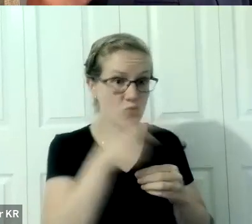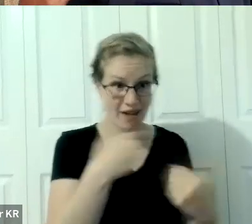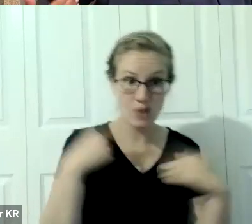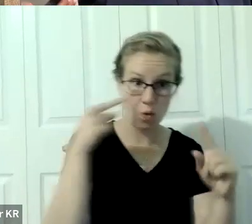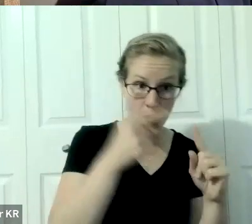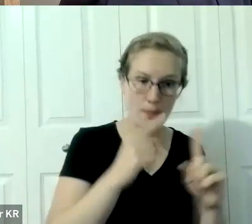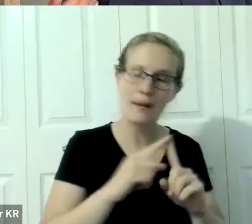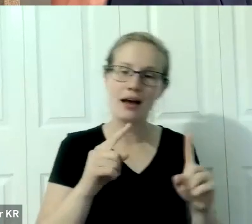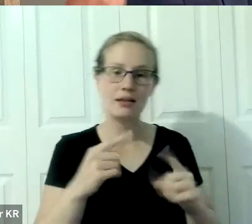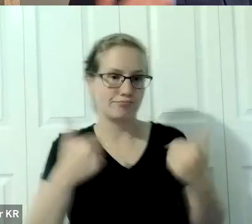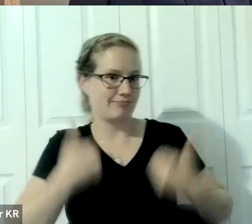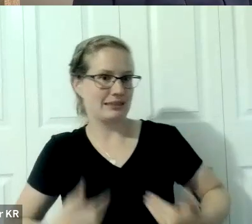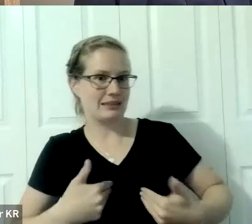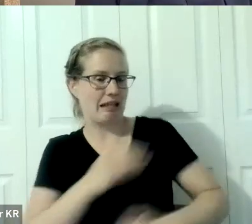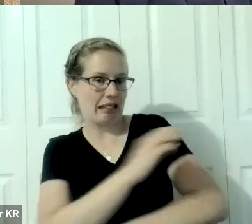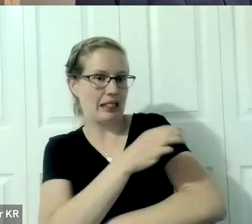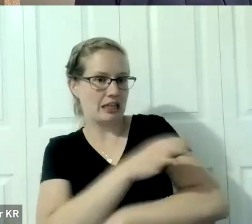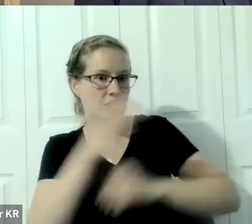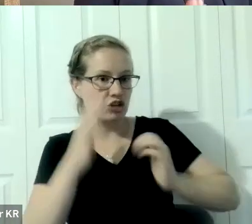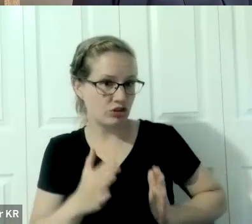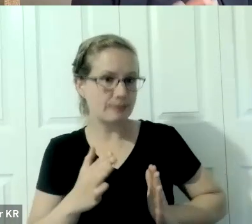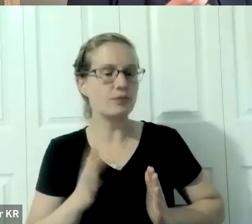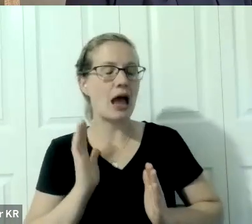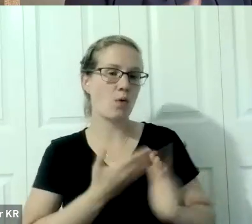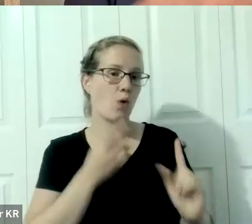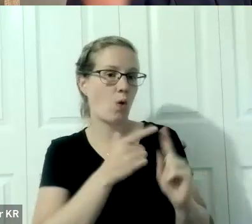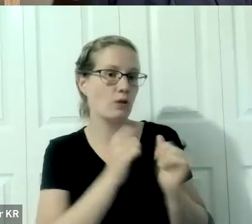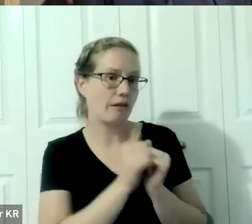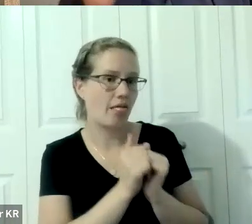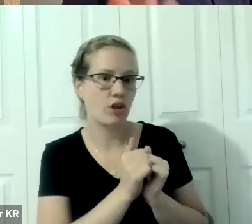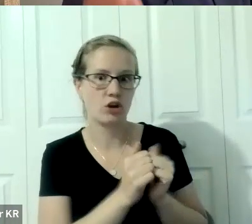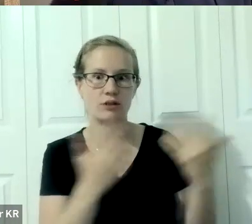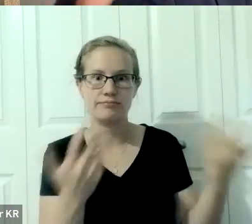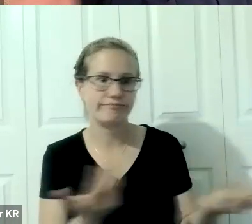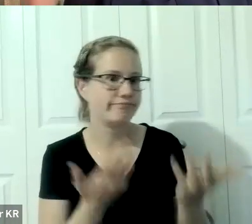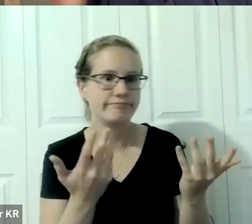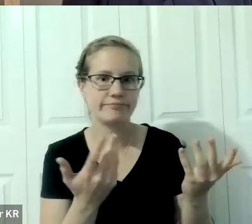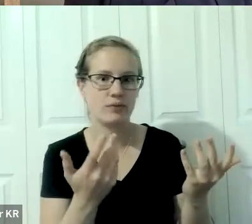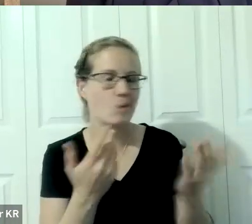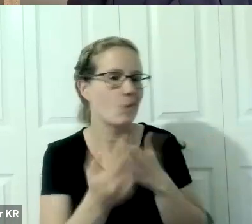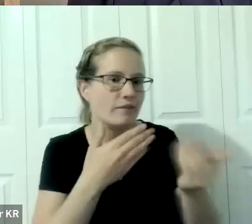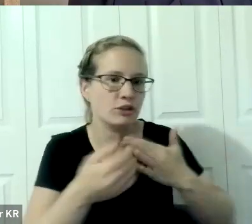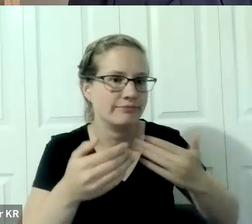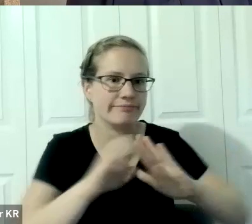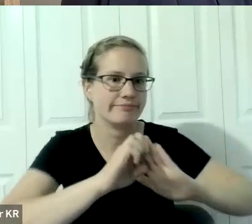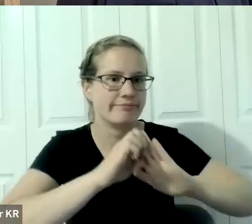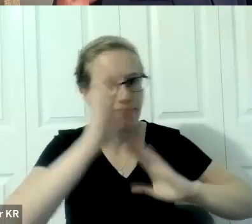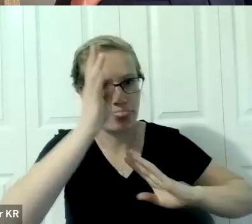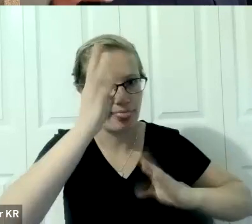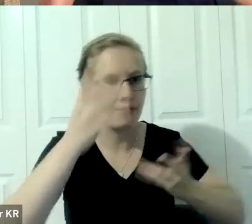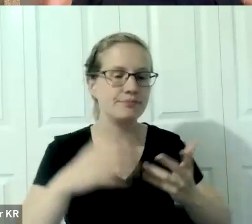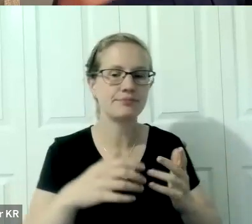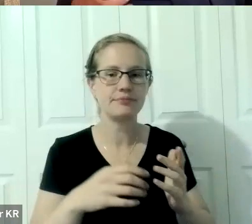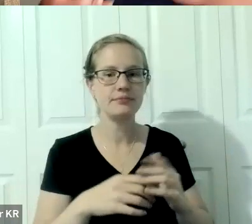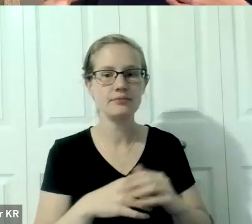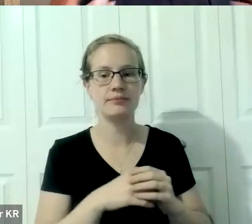then as a clinician, one of our goals together needs to be, we'll say, whatever, X, Y, Z. And then, you know,